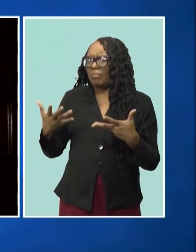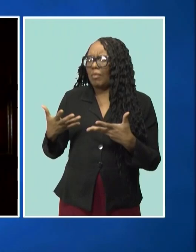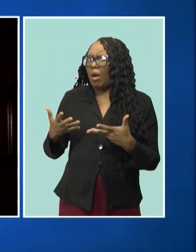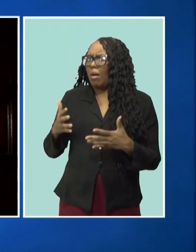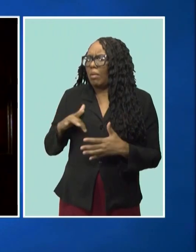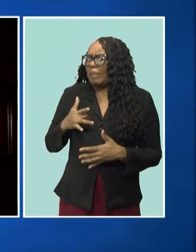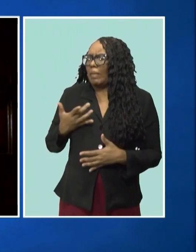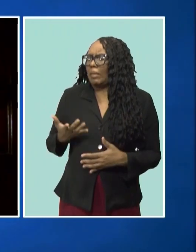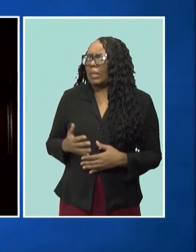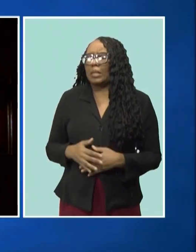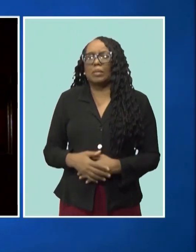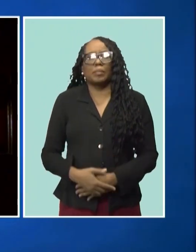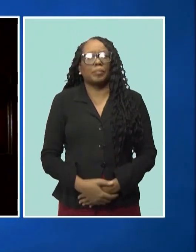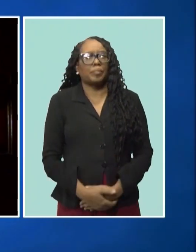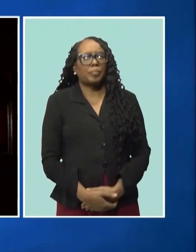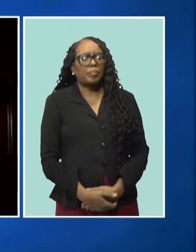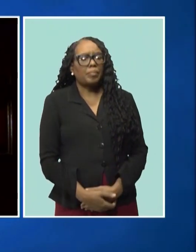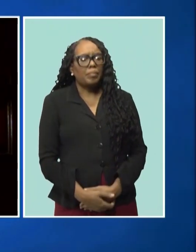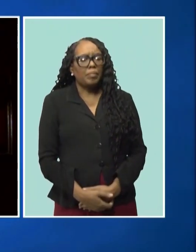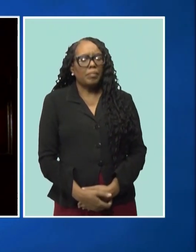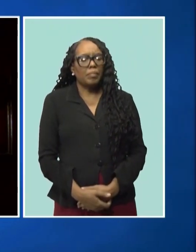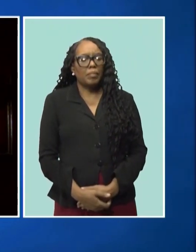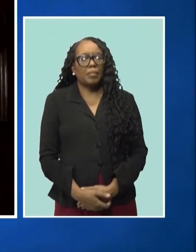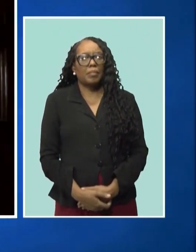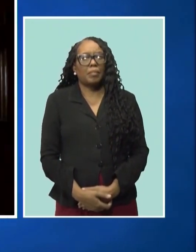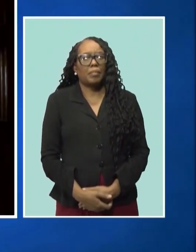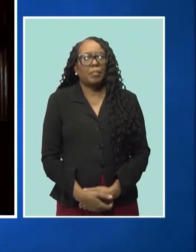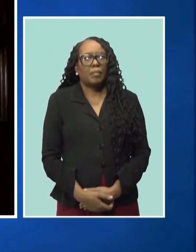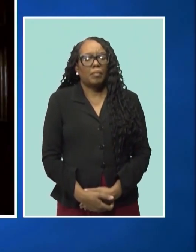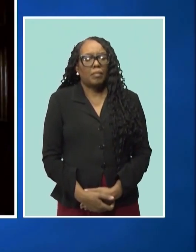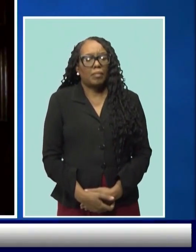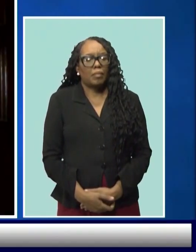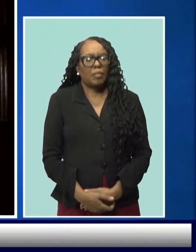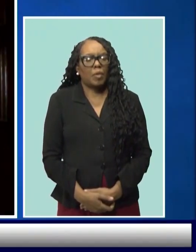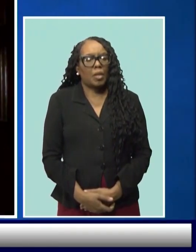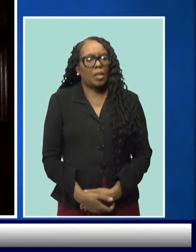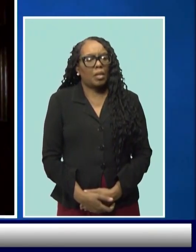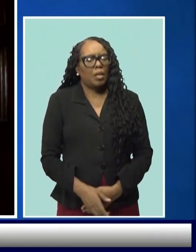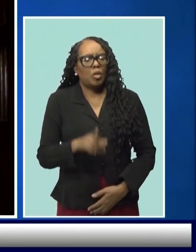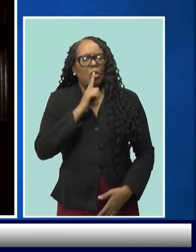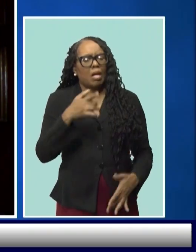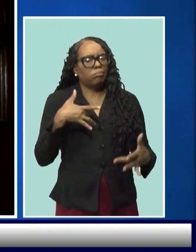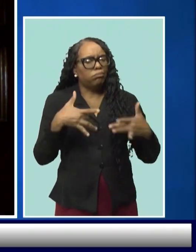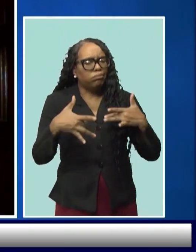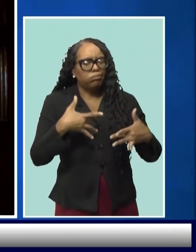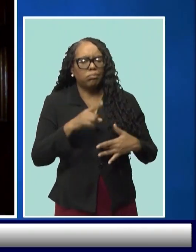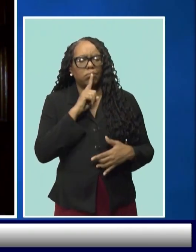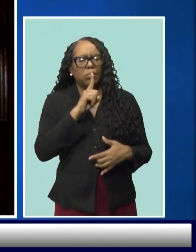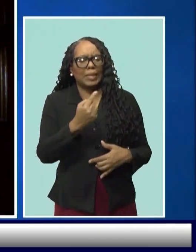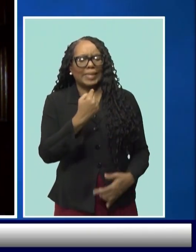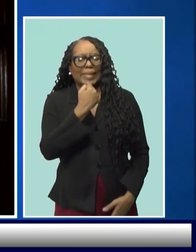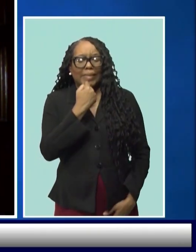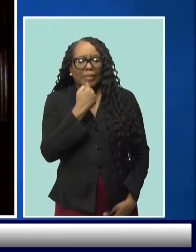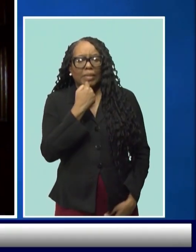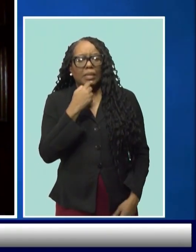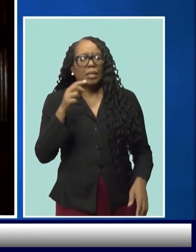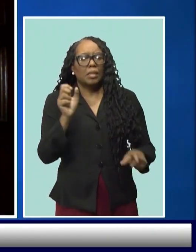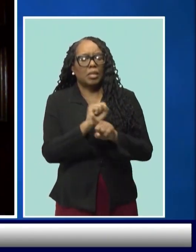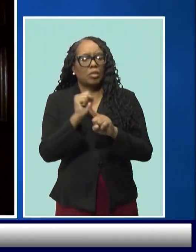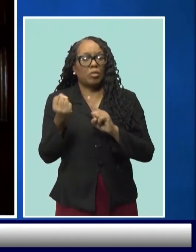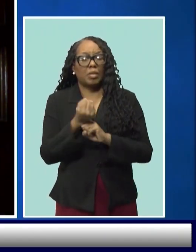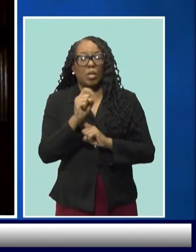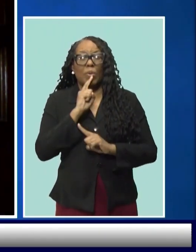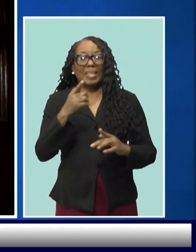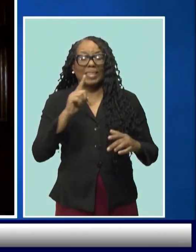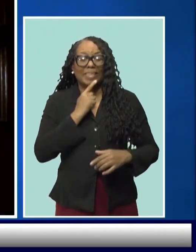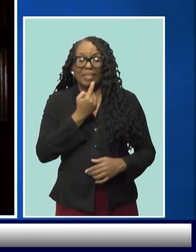I found it to be a serious matter and very concerning. I also